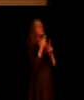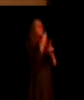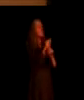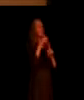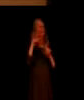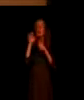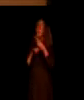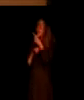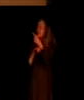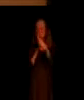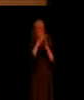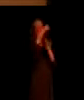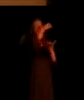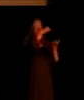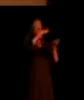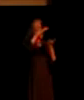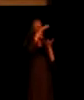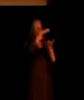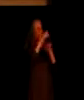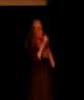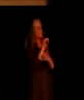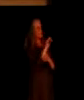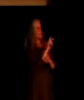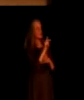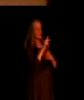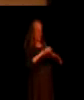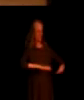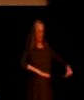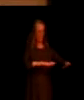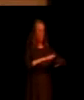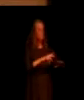cloud deck over the Pacific.